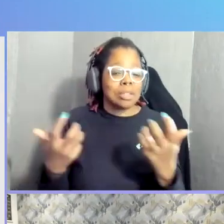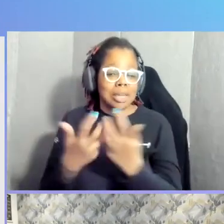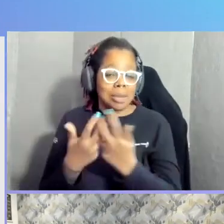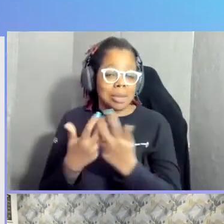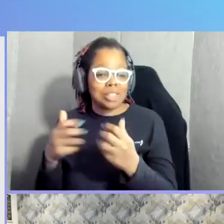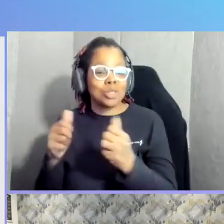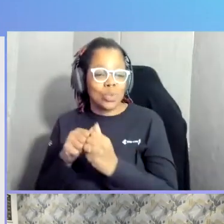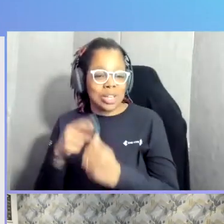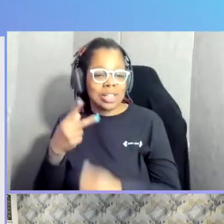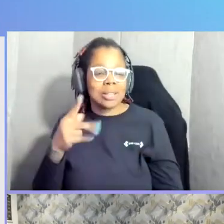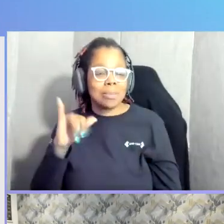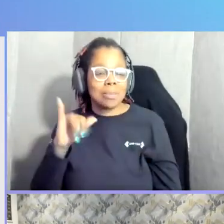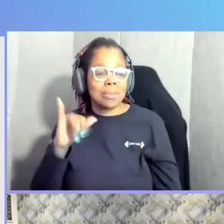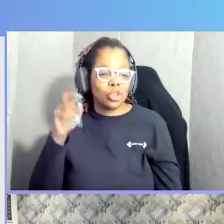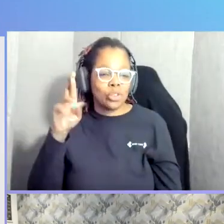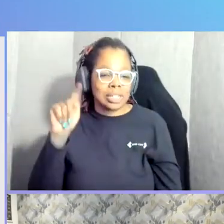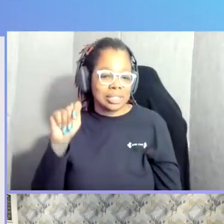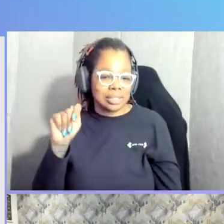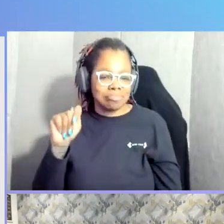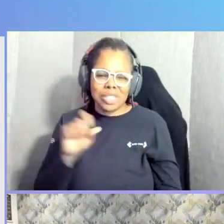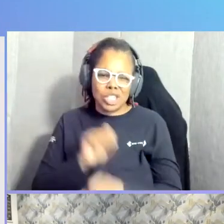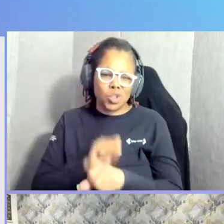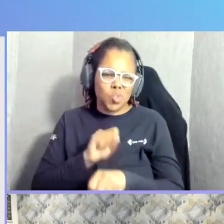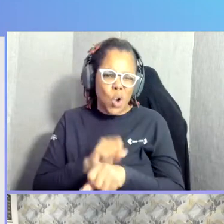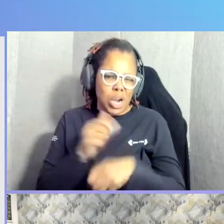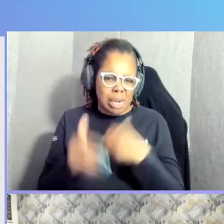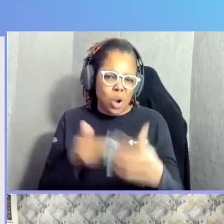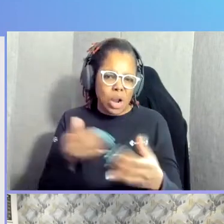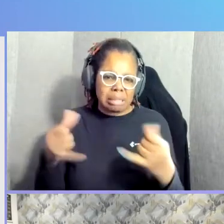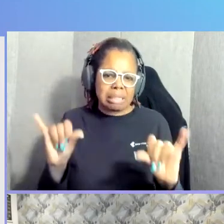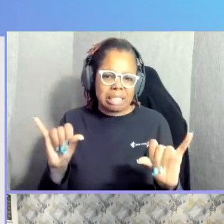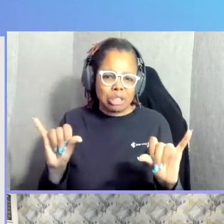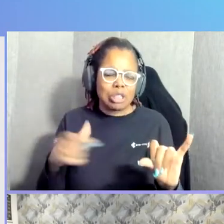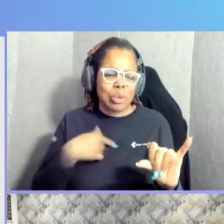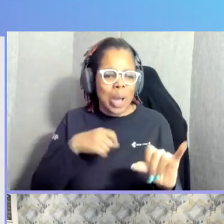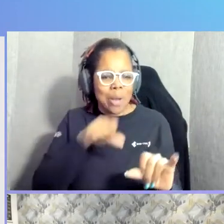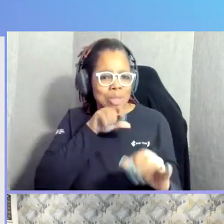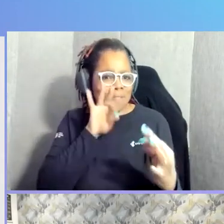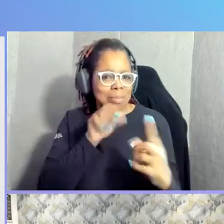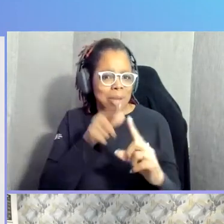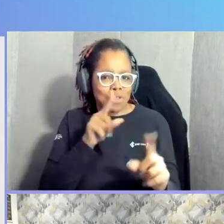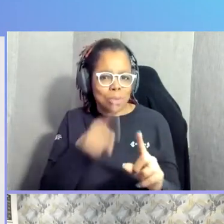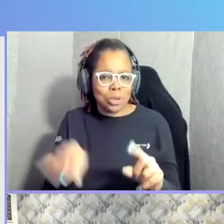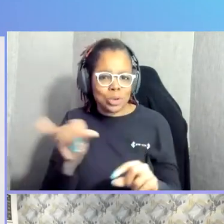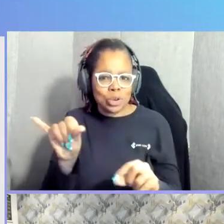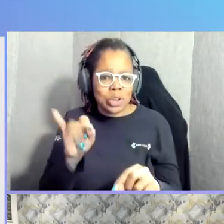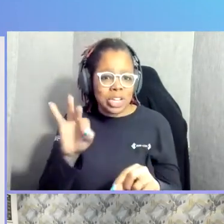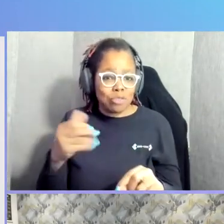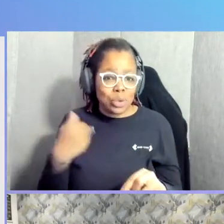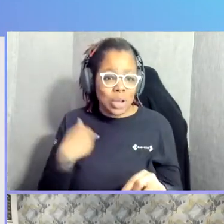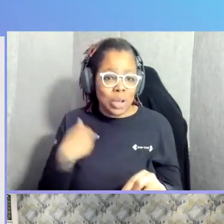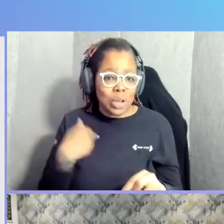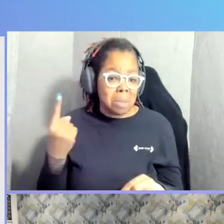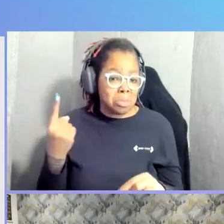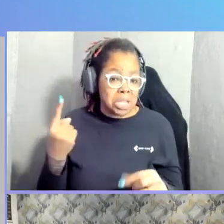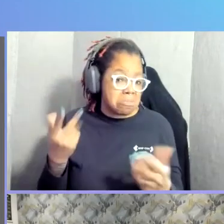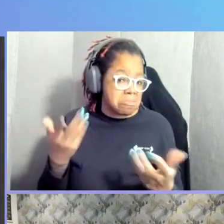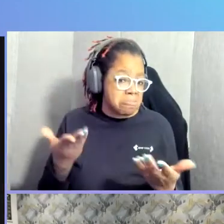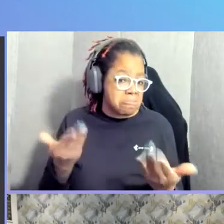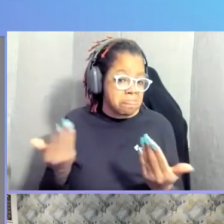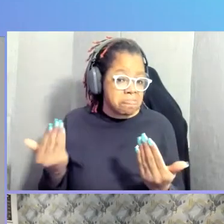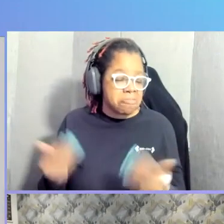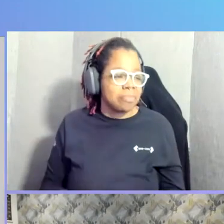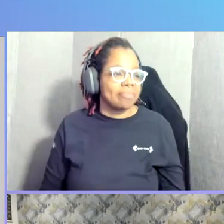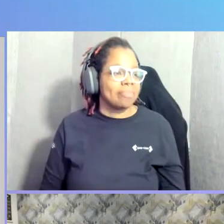Pinterest. And it's a work in progress, so I would love some feedback from you as well, if you have something similar in progress.